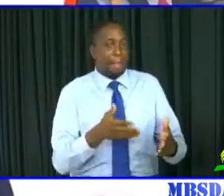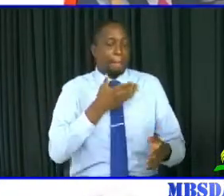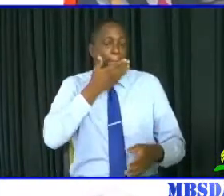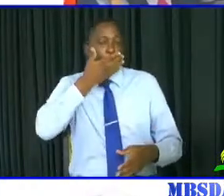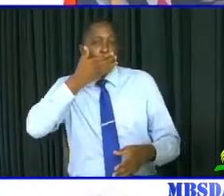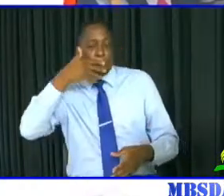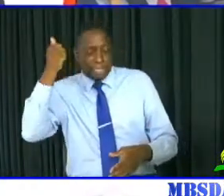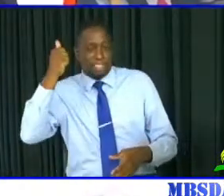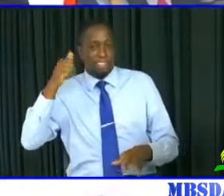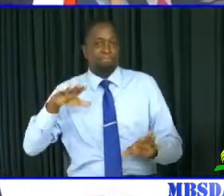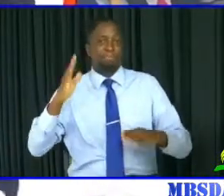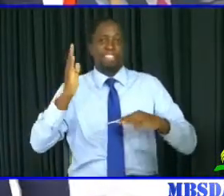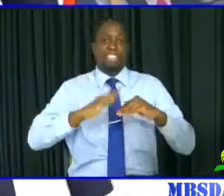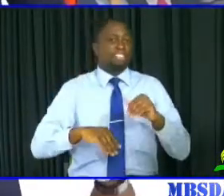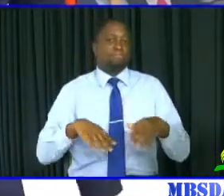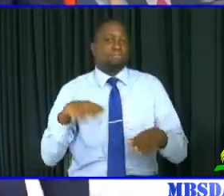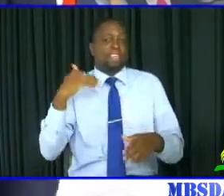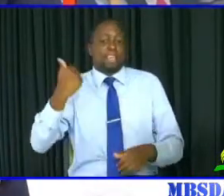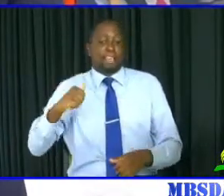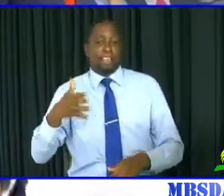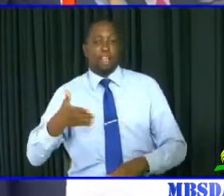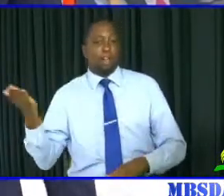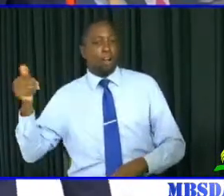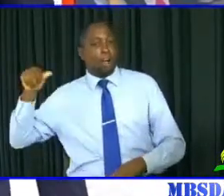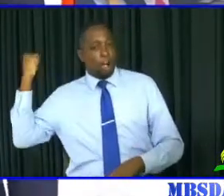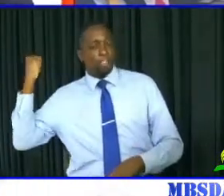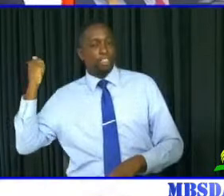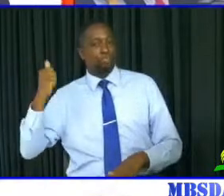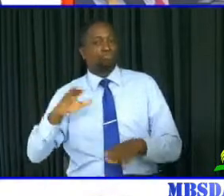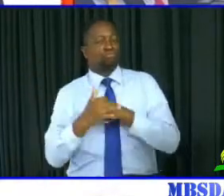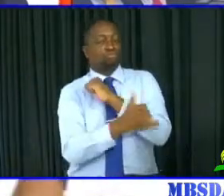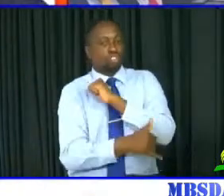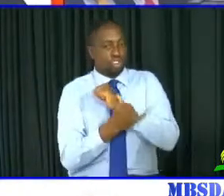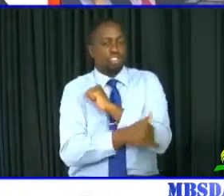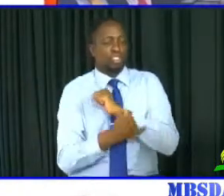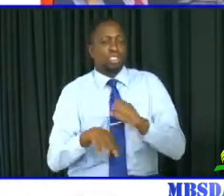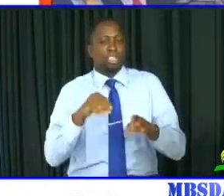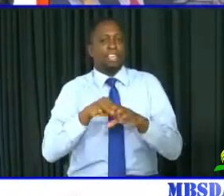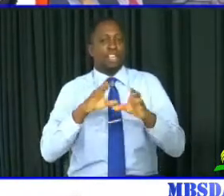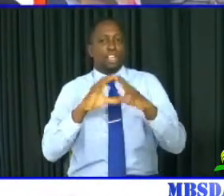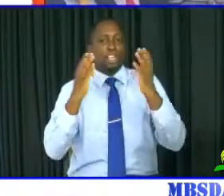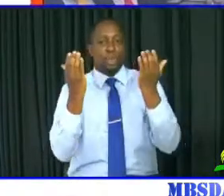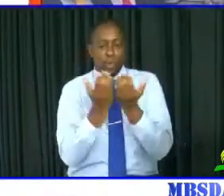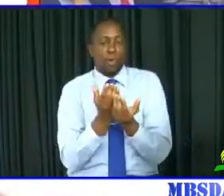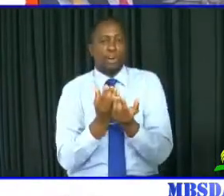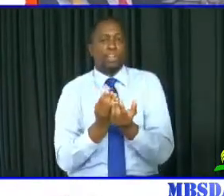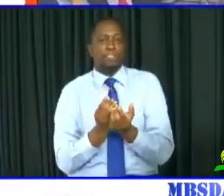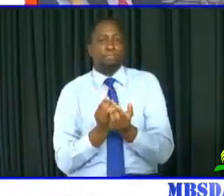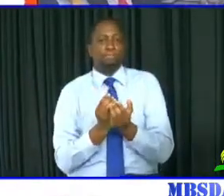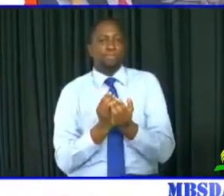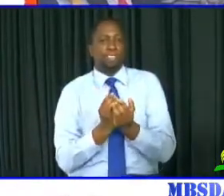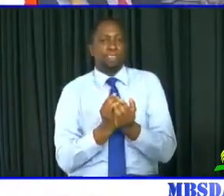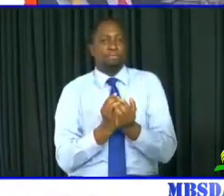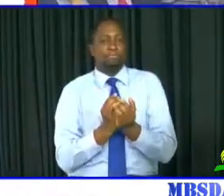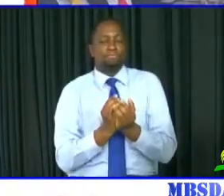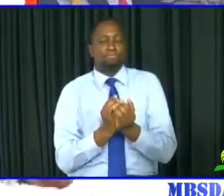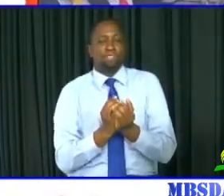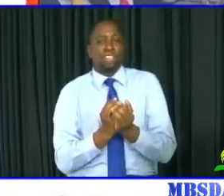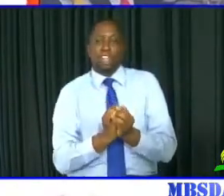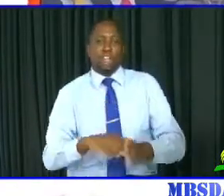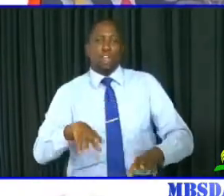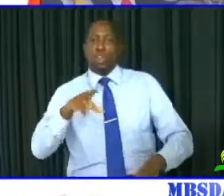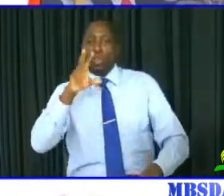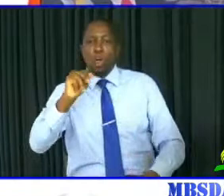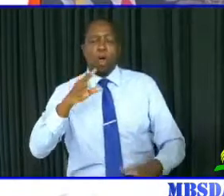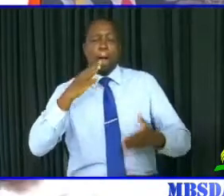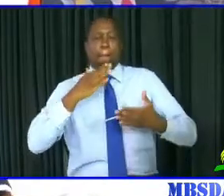the world. He looks at what is happening in his kingdom. His kingdom is pristine pure. There is no form